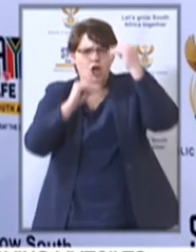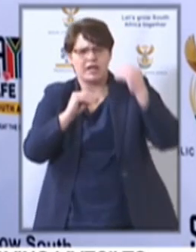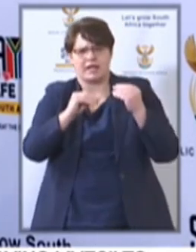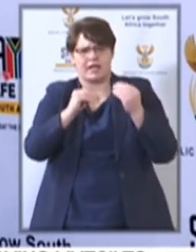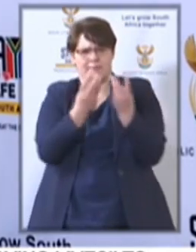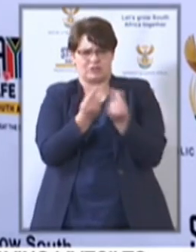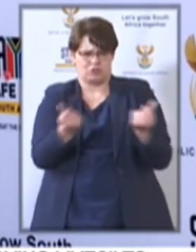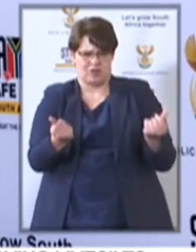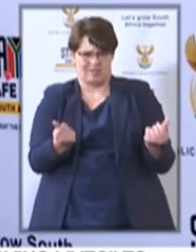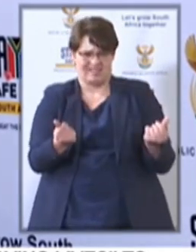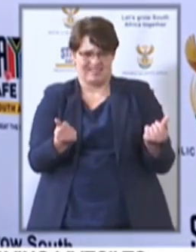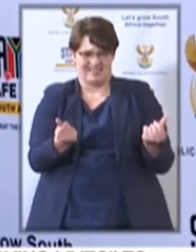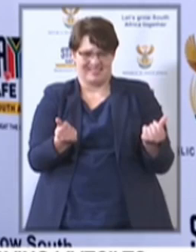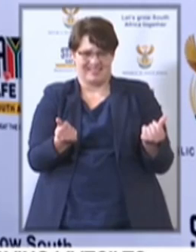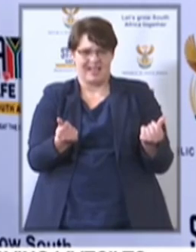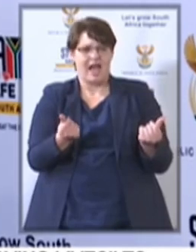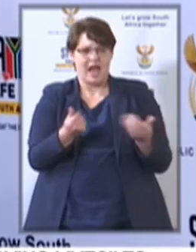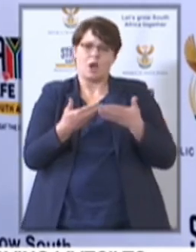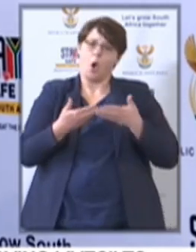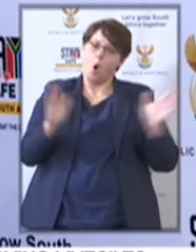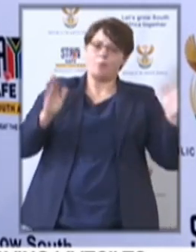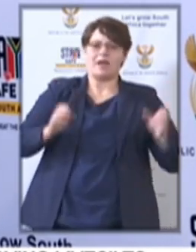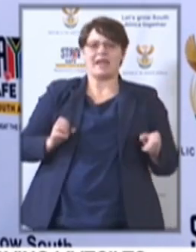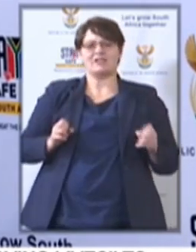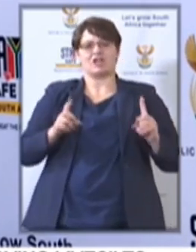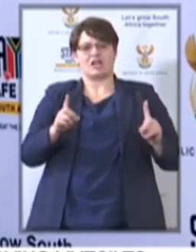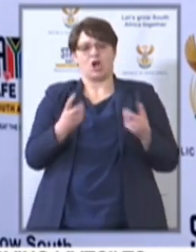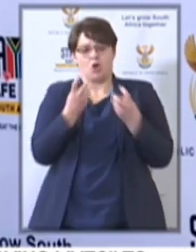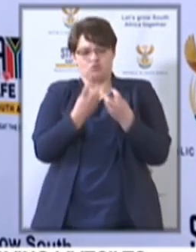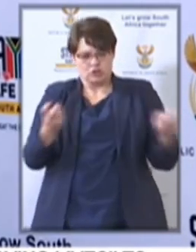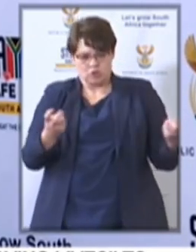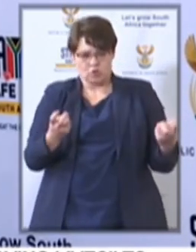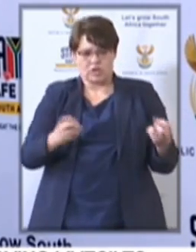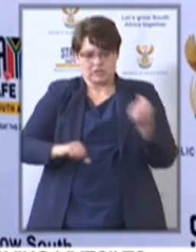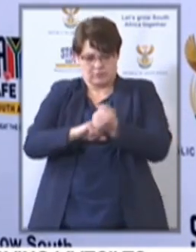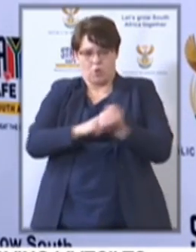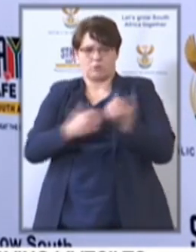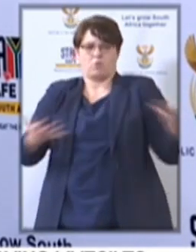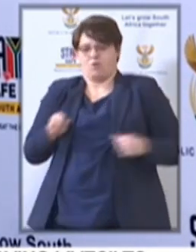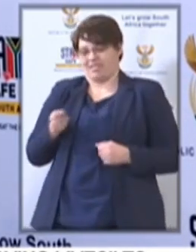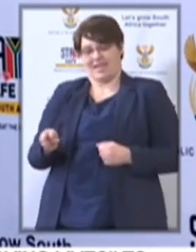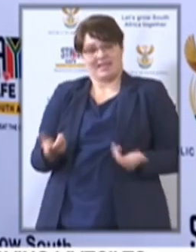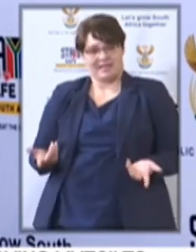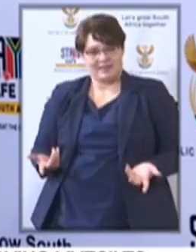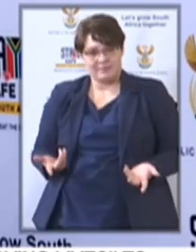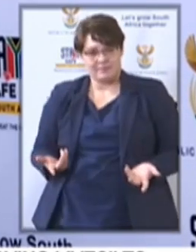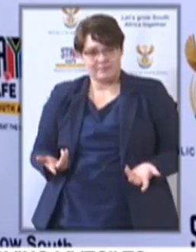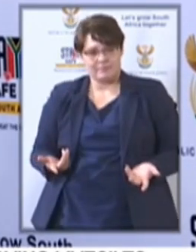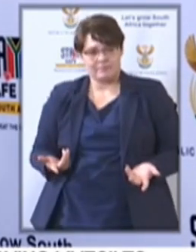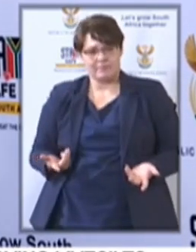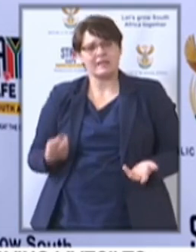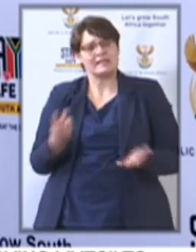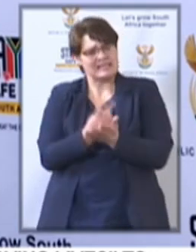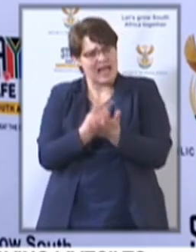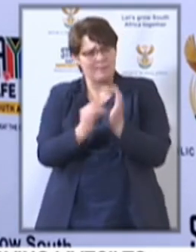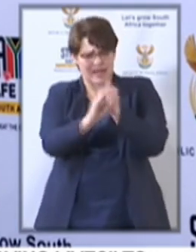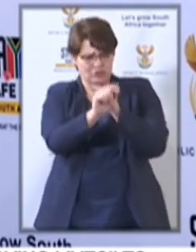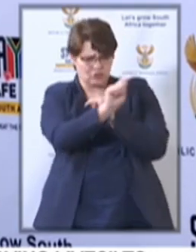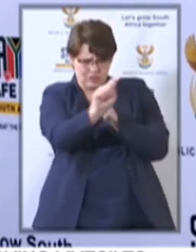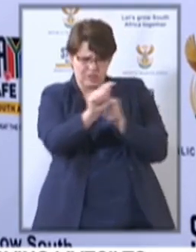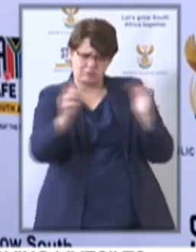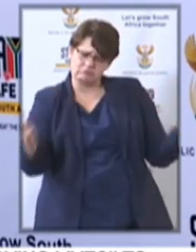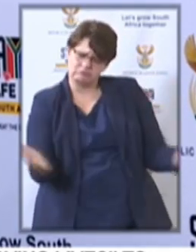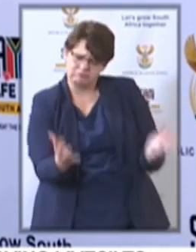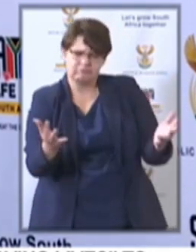increasingly and support the open educational resource movement. Also, we are urging our institutions